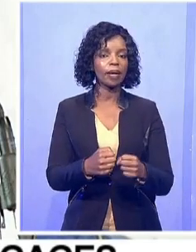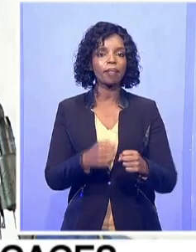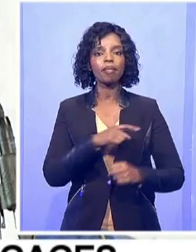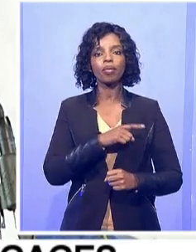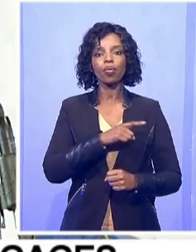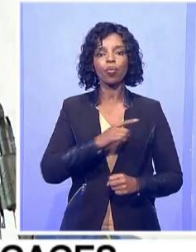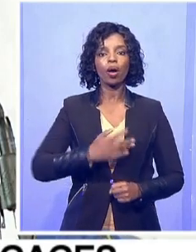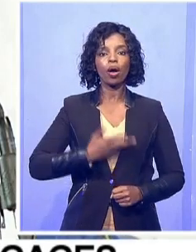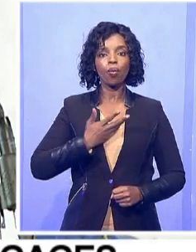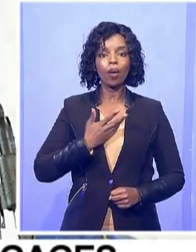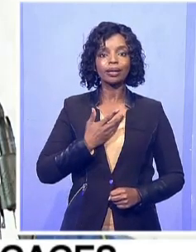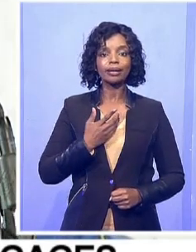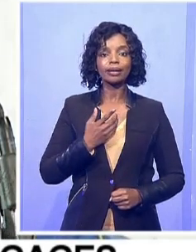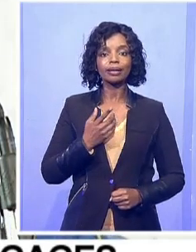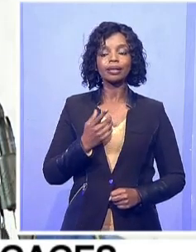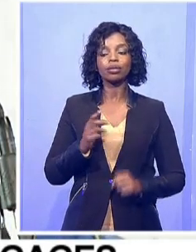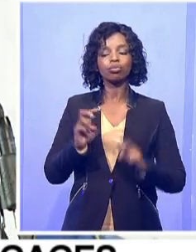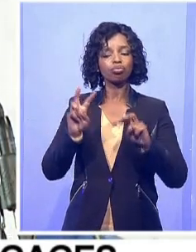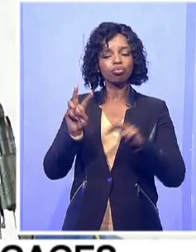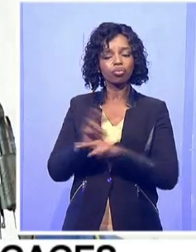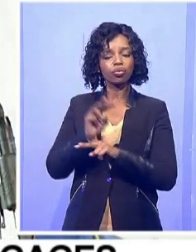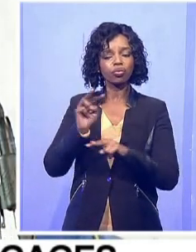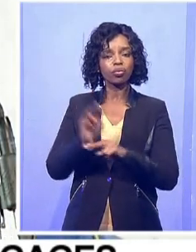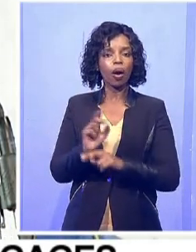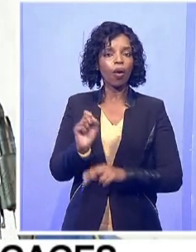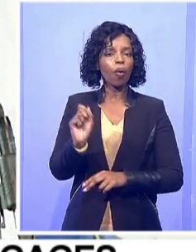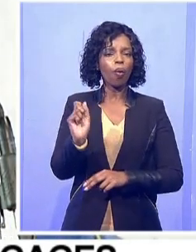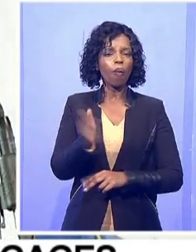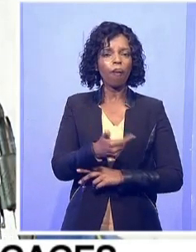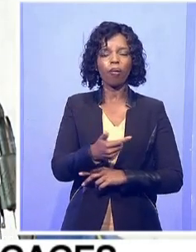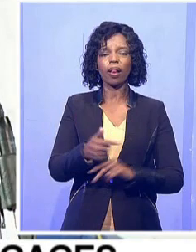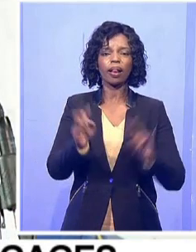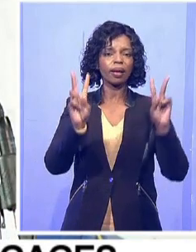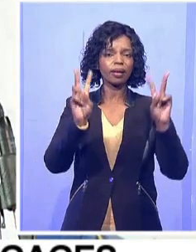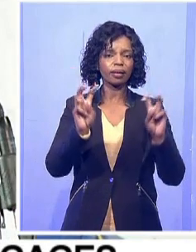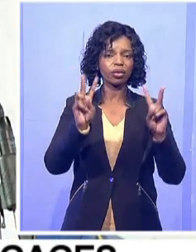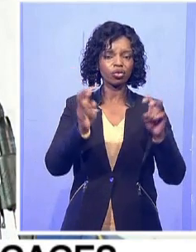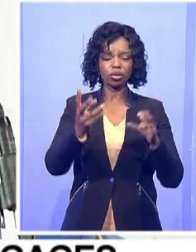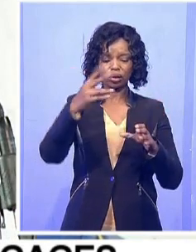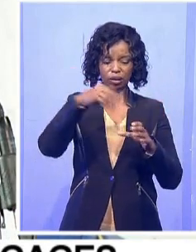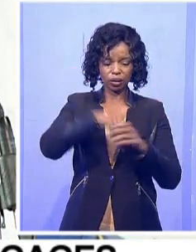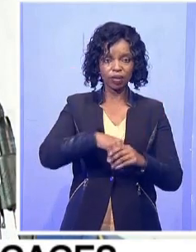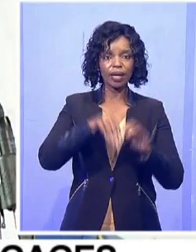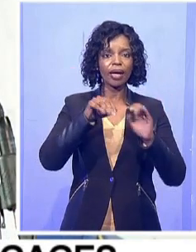that affects military veterans. This came about